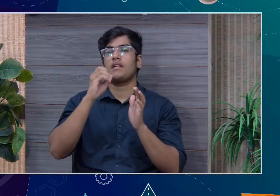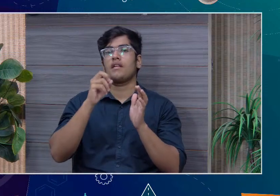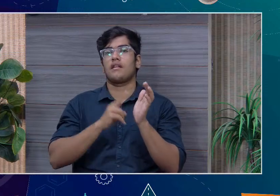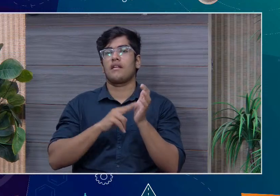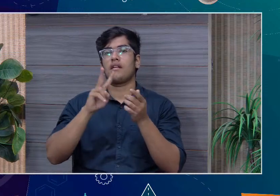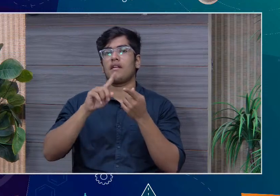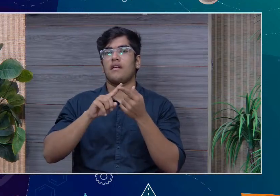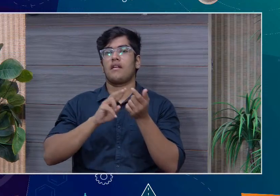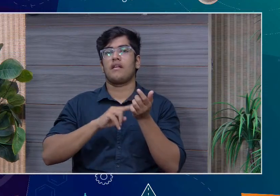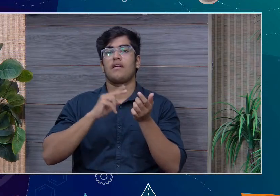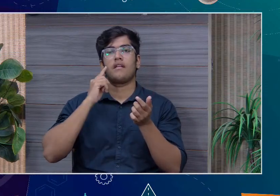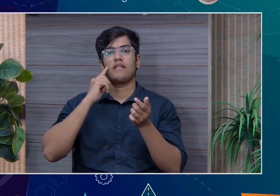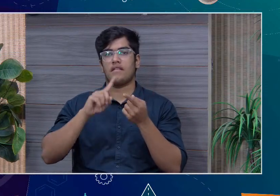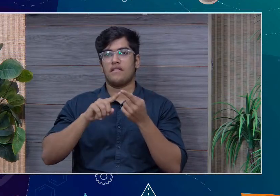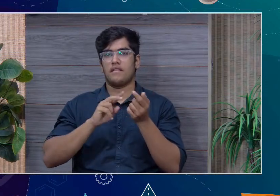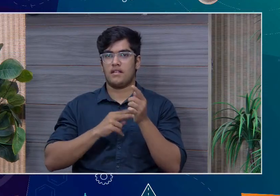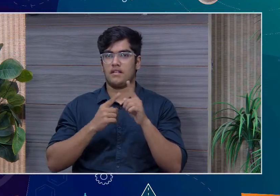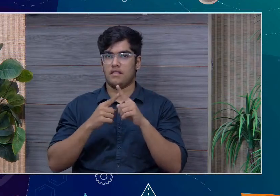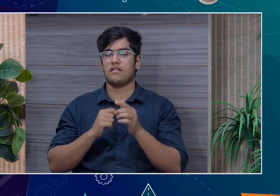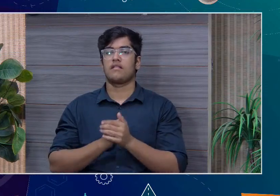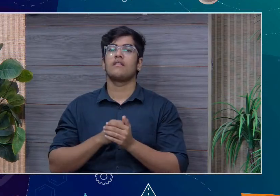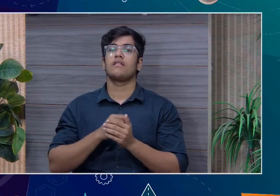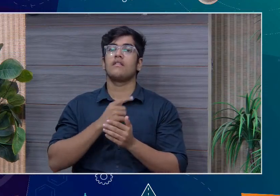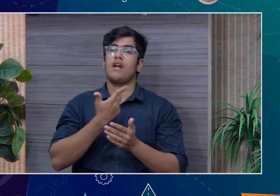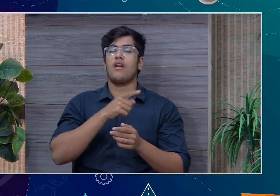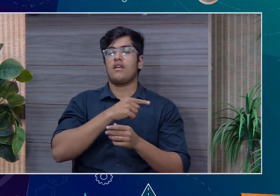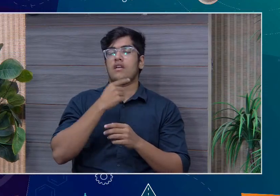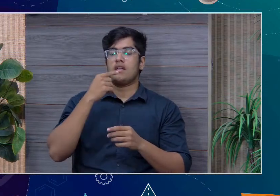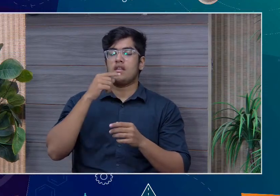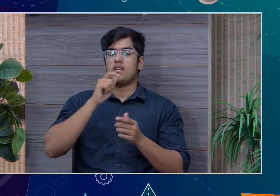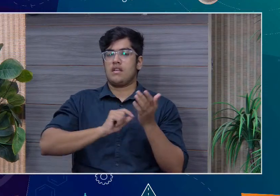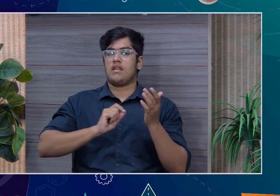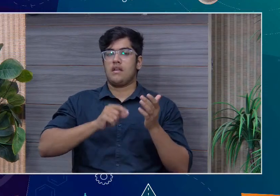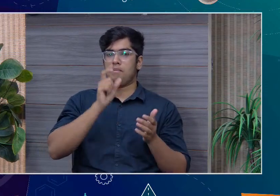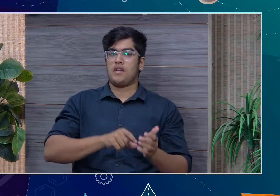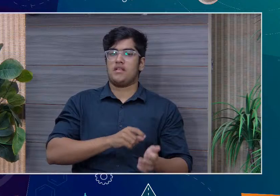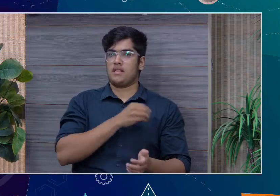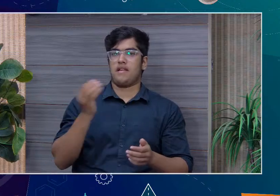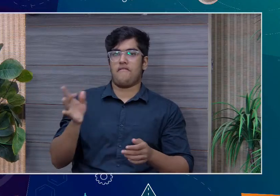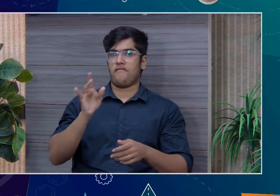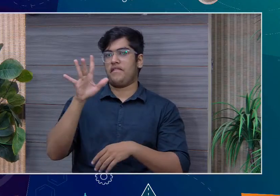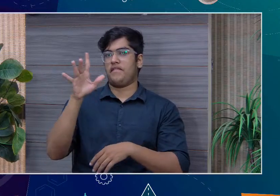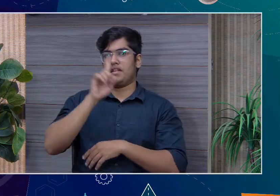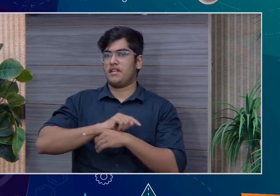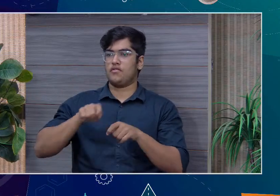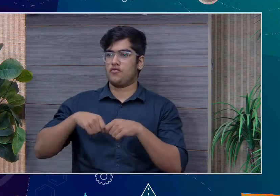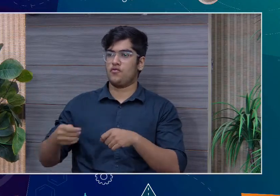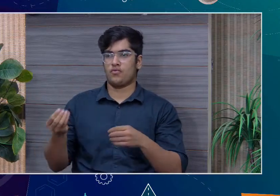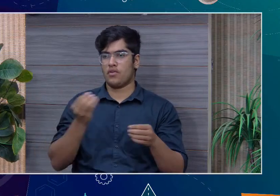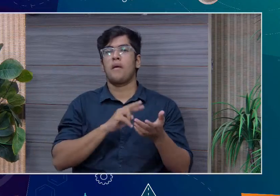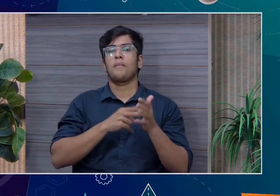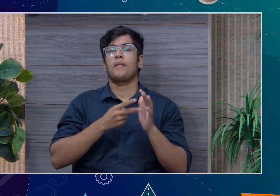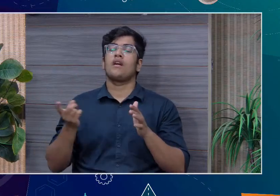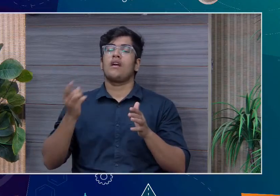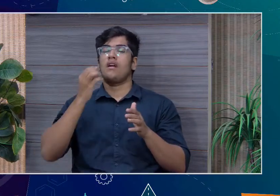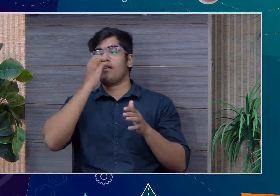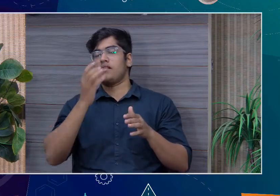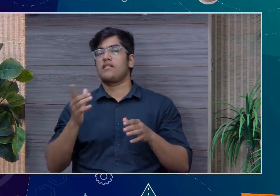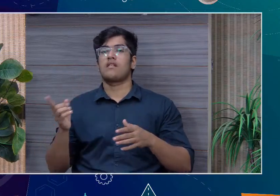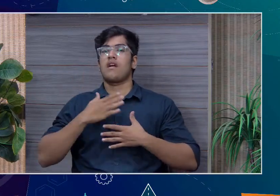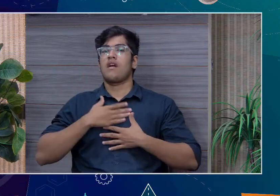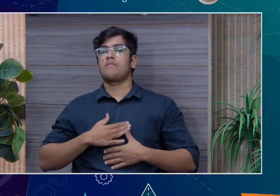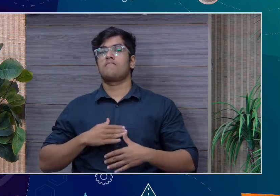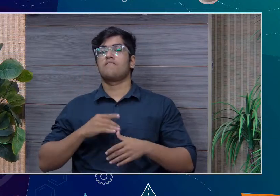convenient when the author told him to give him 15 days to get the shoes ready. Okay. So it became convenient for him to take his